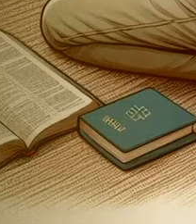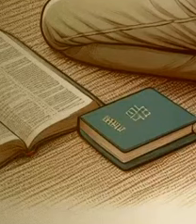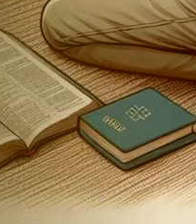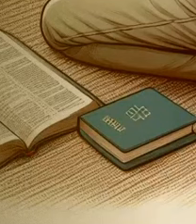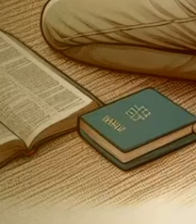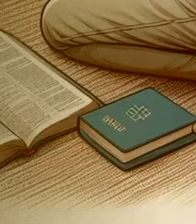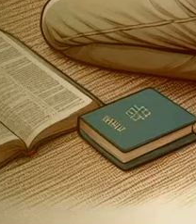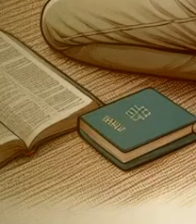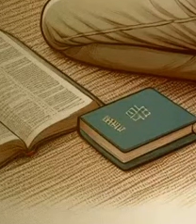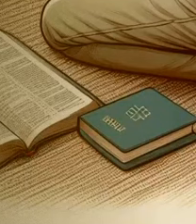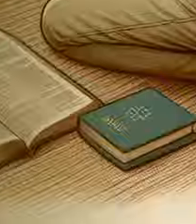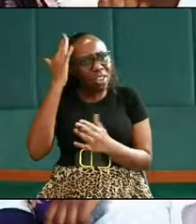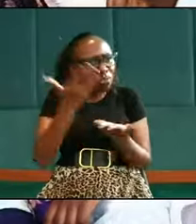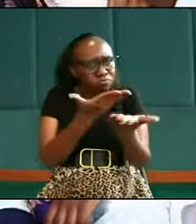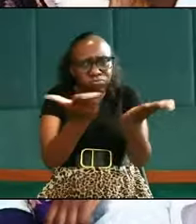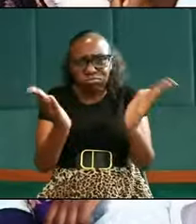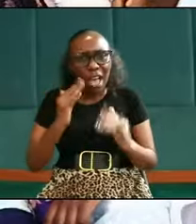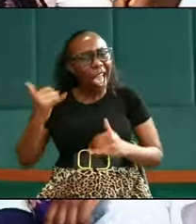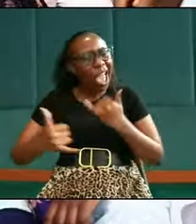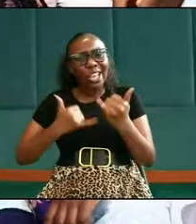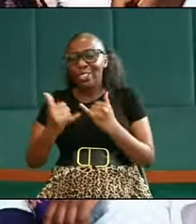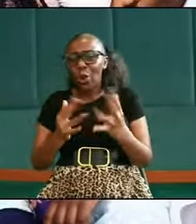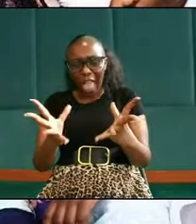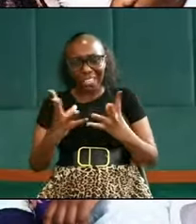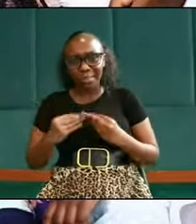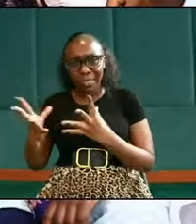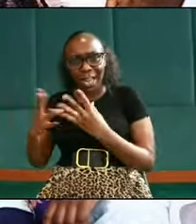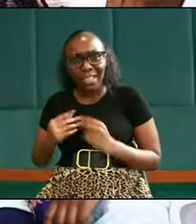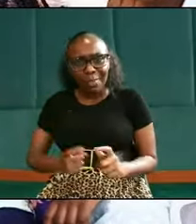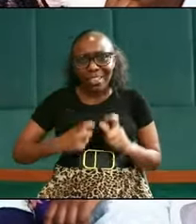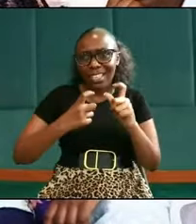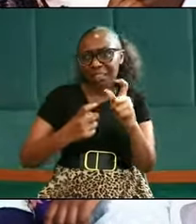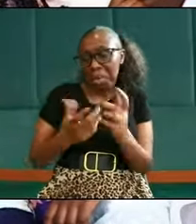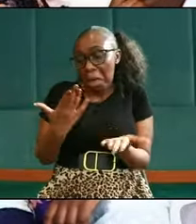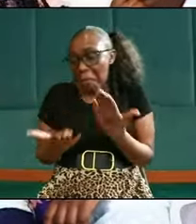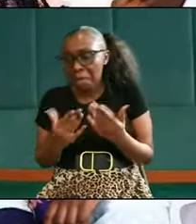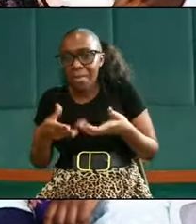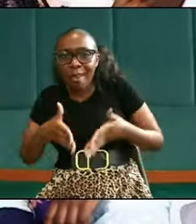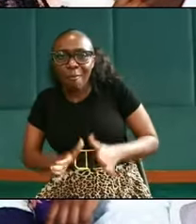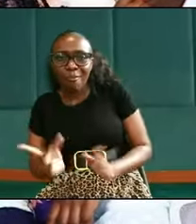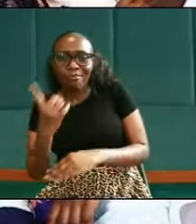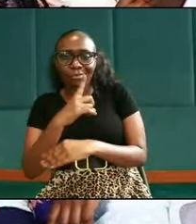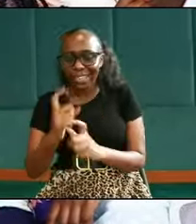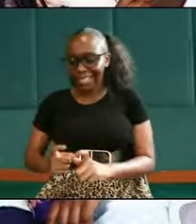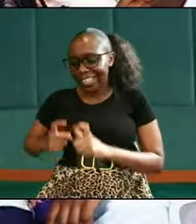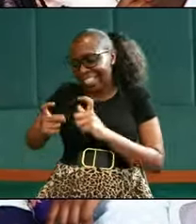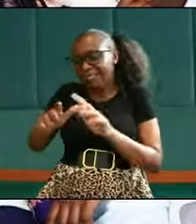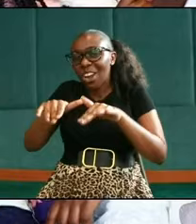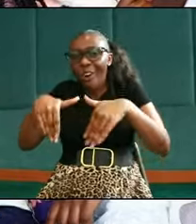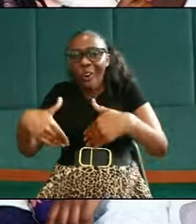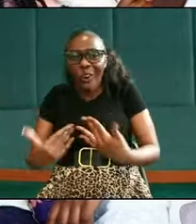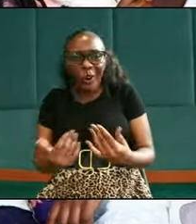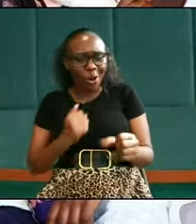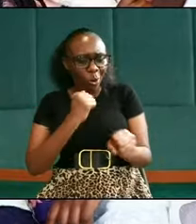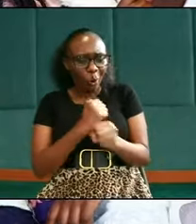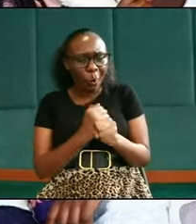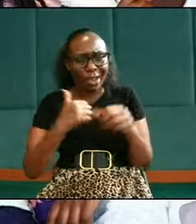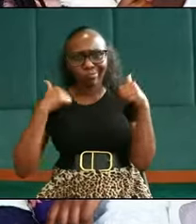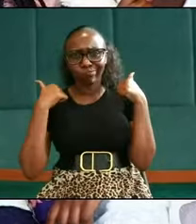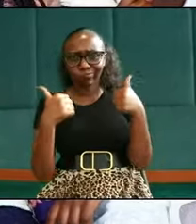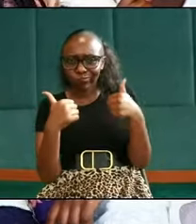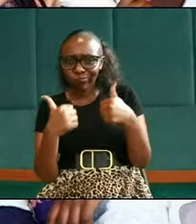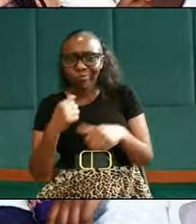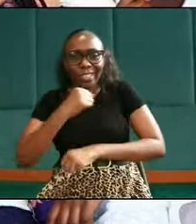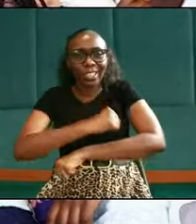enjoys receiving a gift, whether it's a birthday gift, or you've performed well in school, or